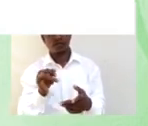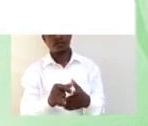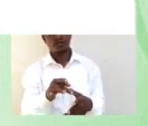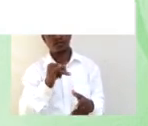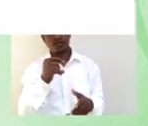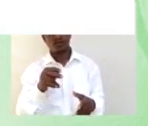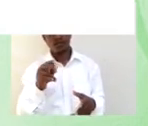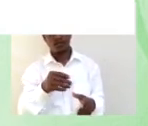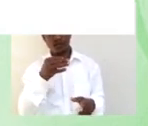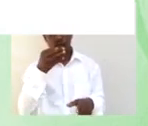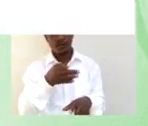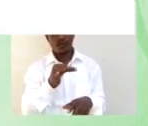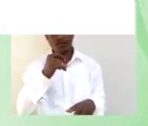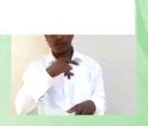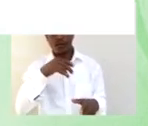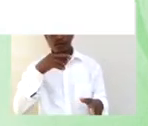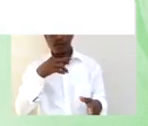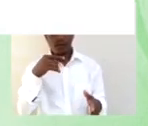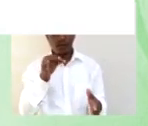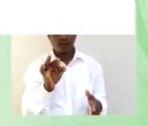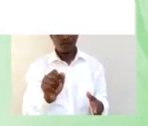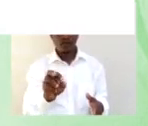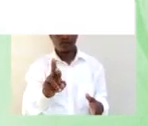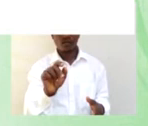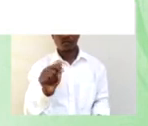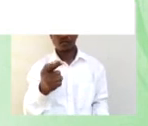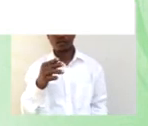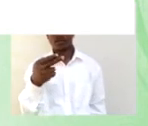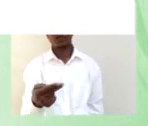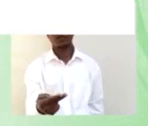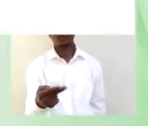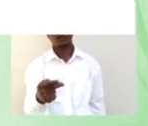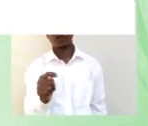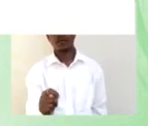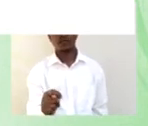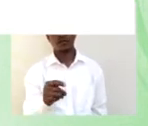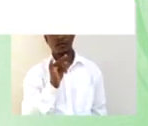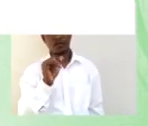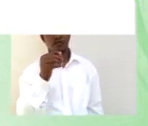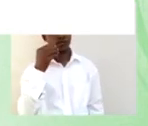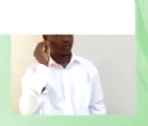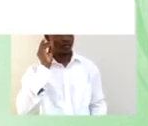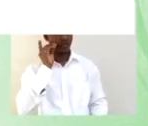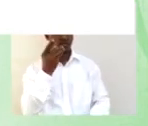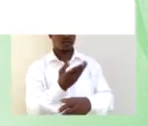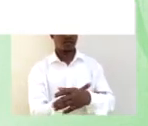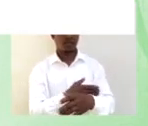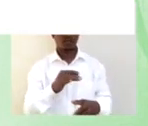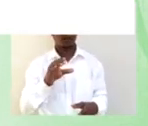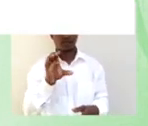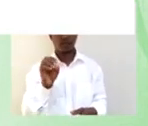Fought, fought, letters O-U-G-H. Daughter,